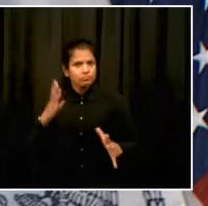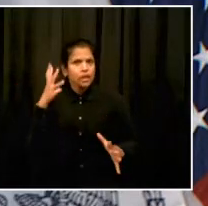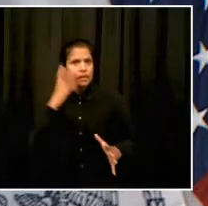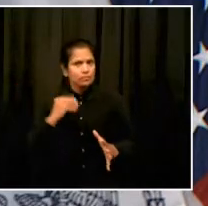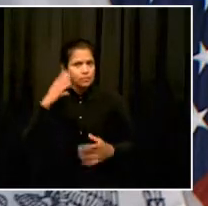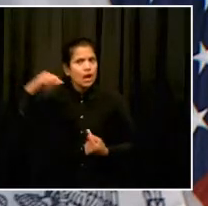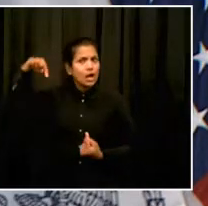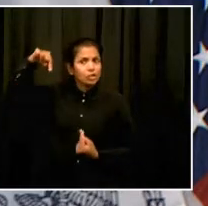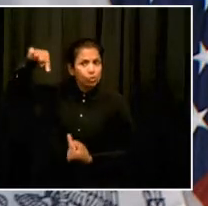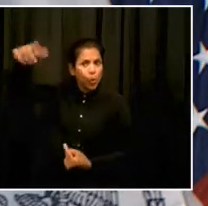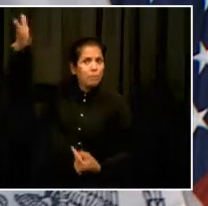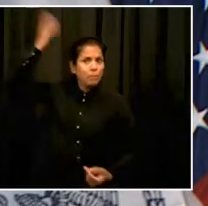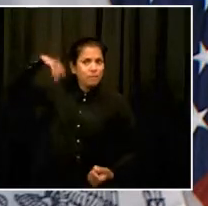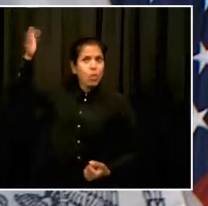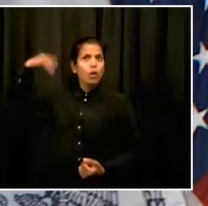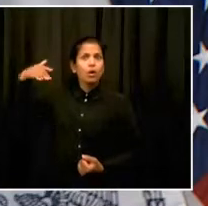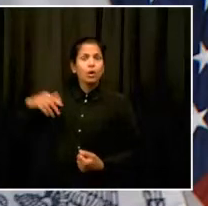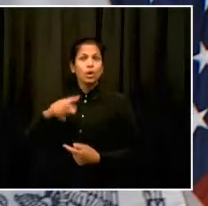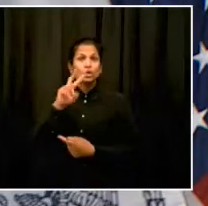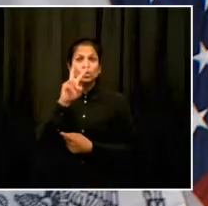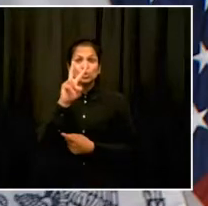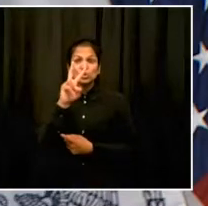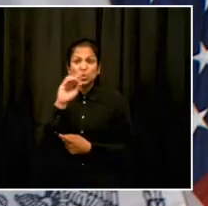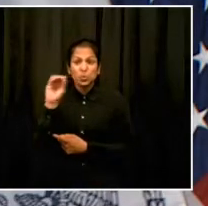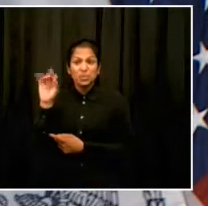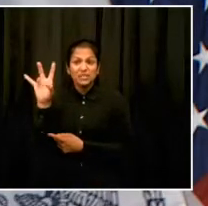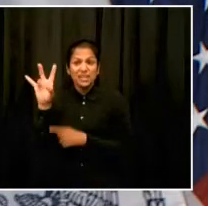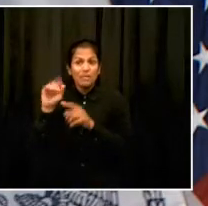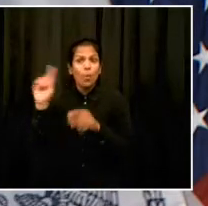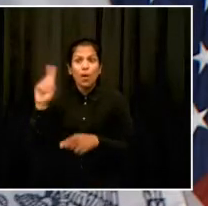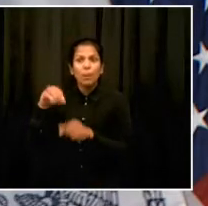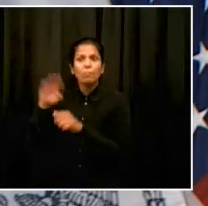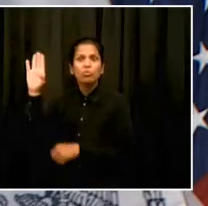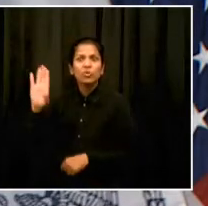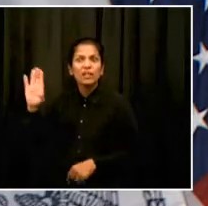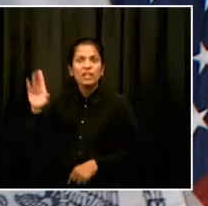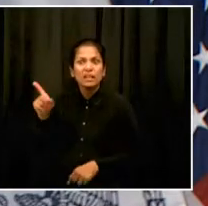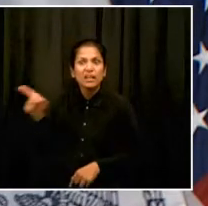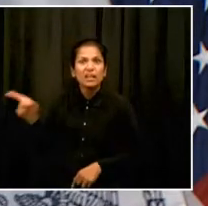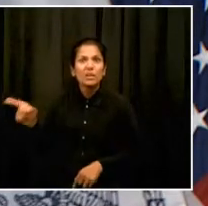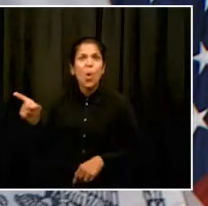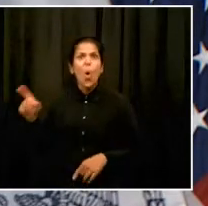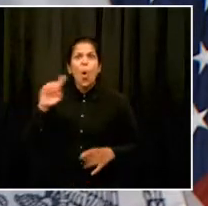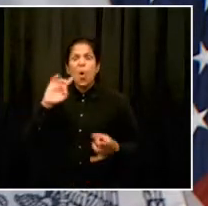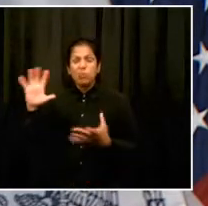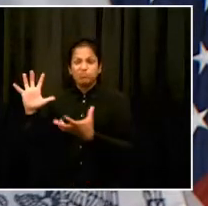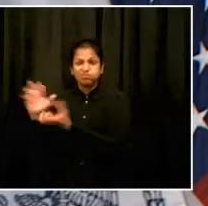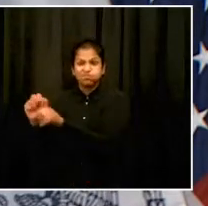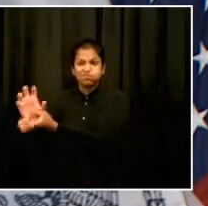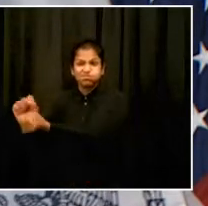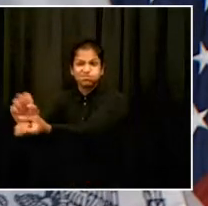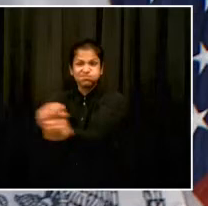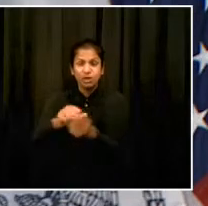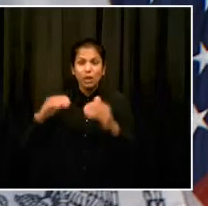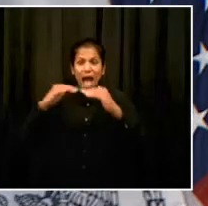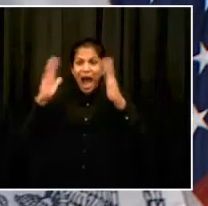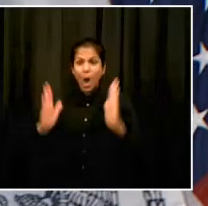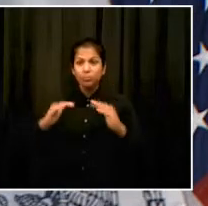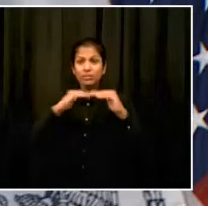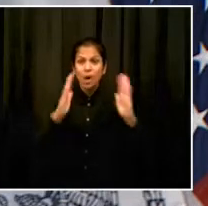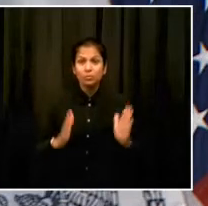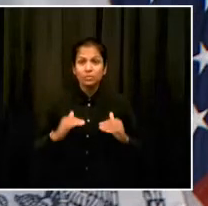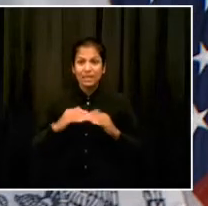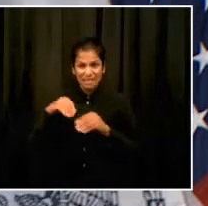neighborhood, literally tore siding off my house on 11th Street. Cars were destroyed by falling